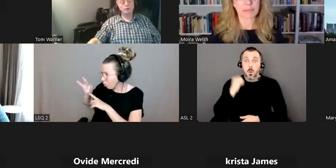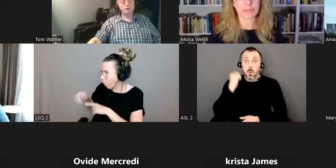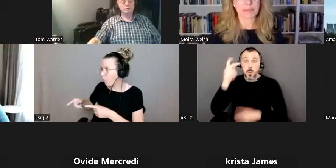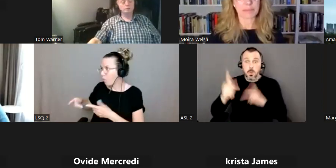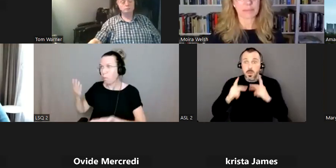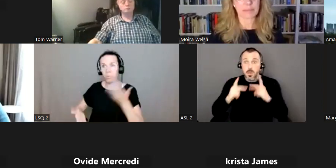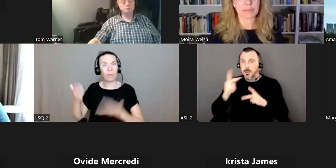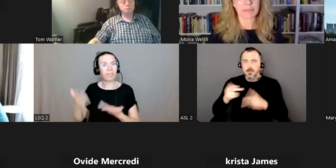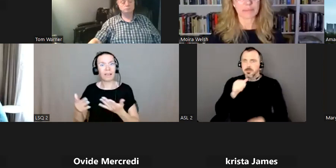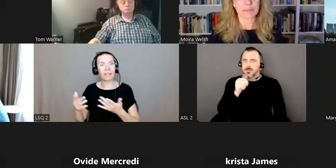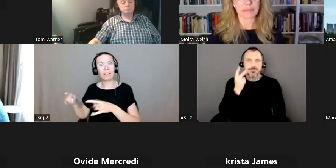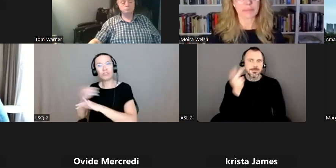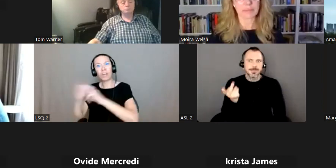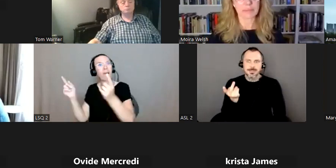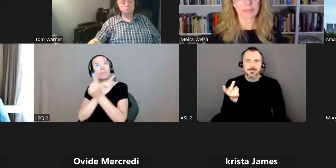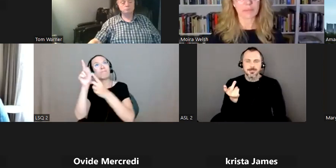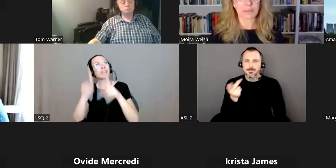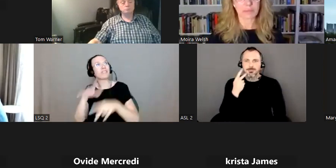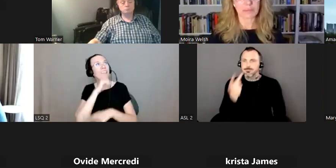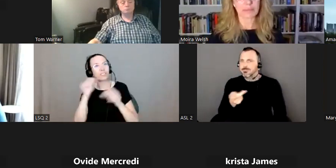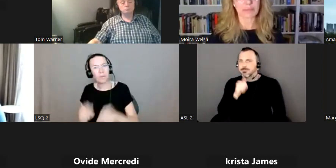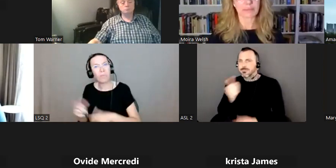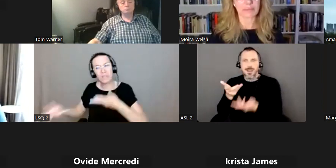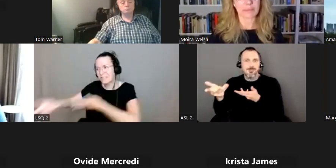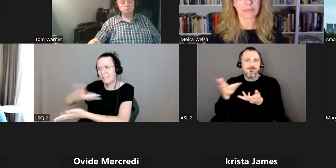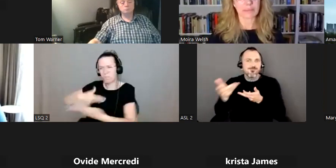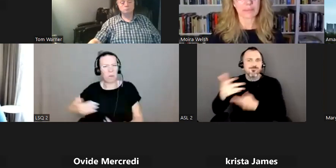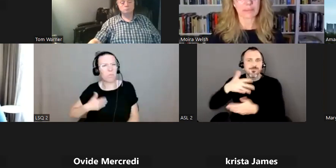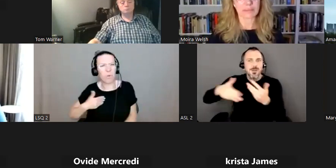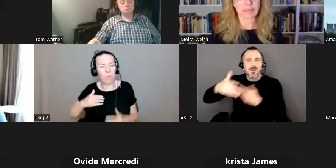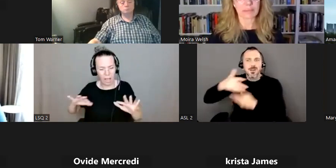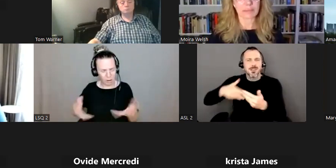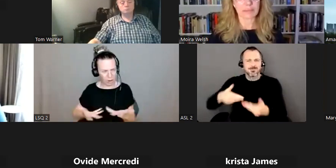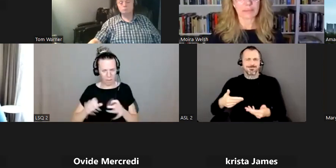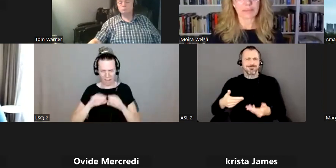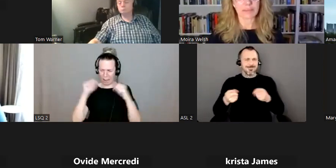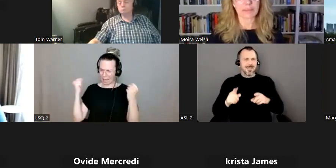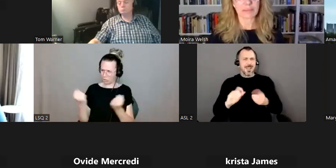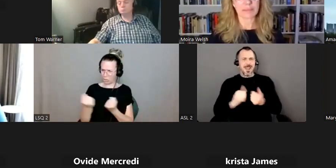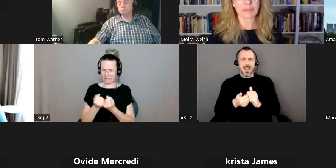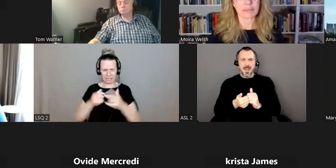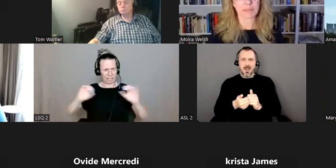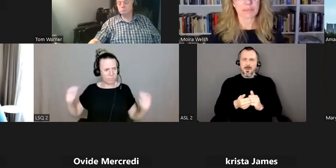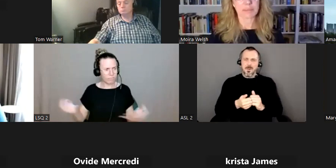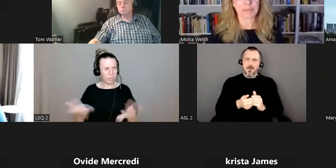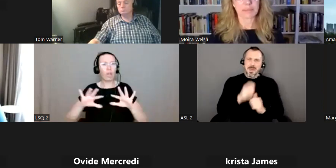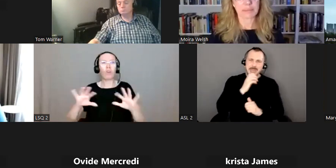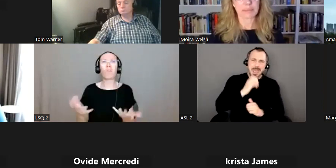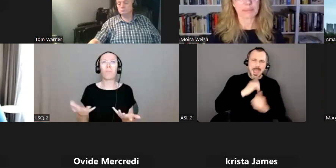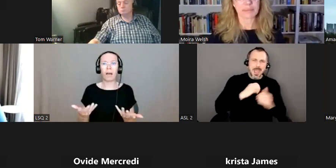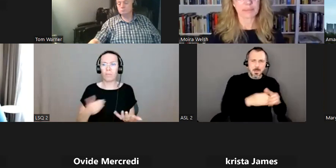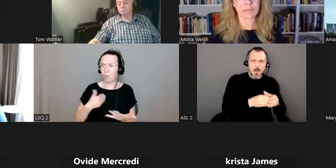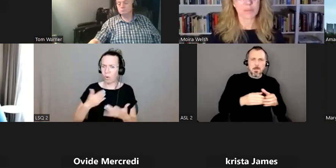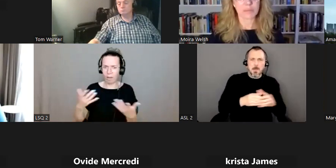like, why is that? Like, how did we generate our society that we're all doing things in segregated ways? So we have